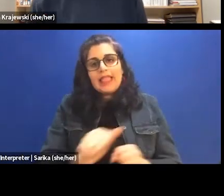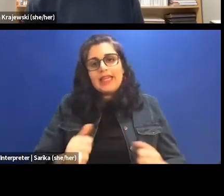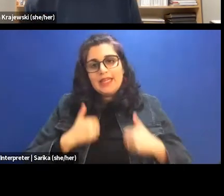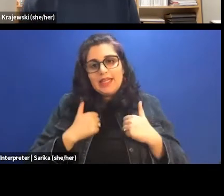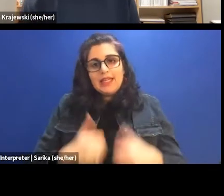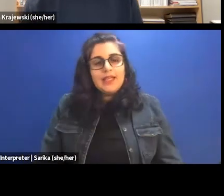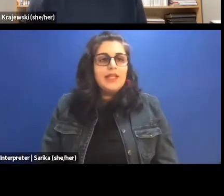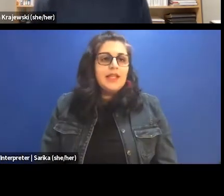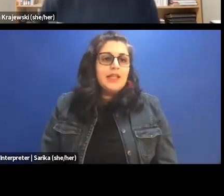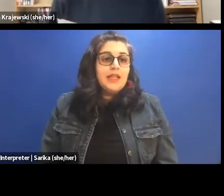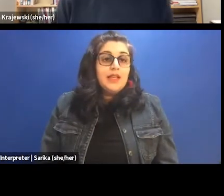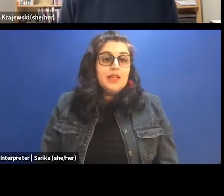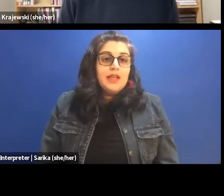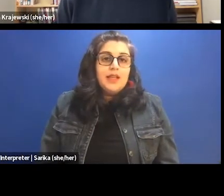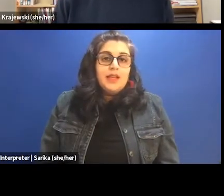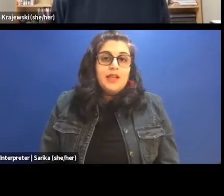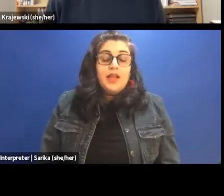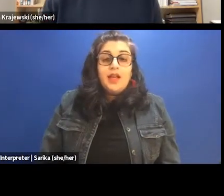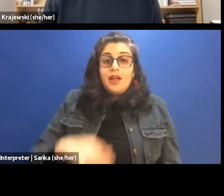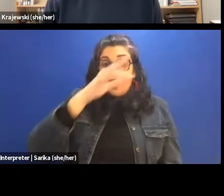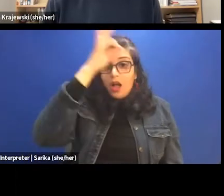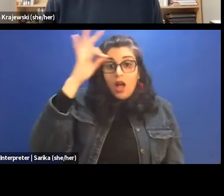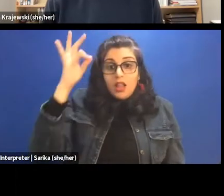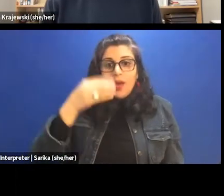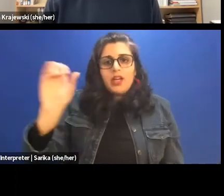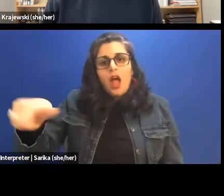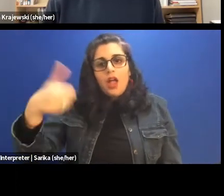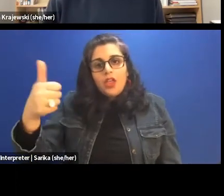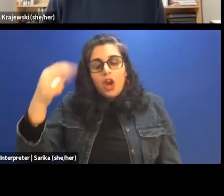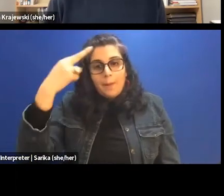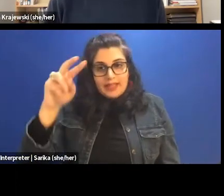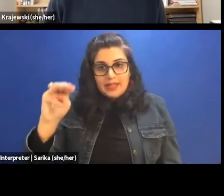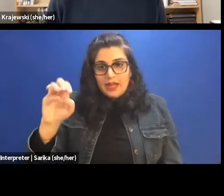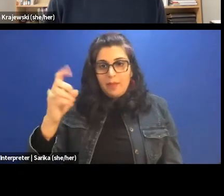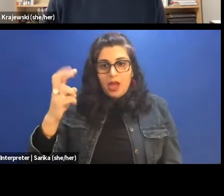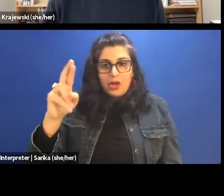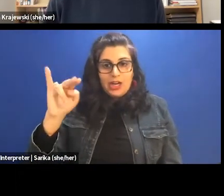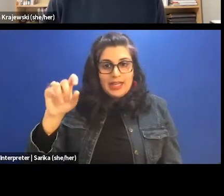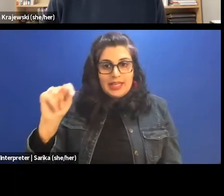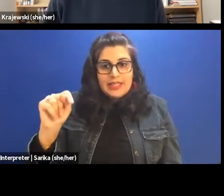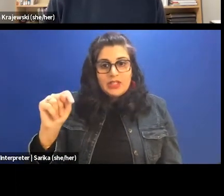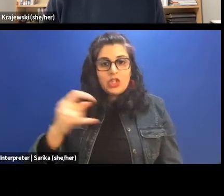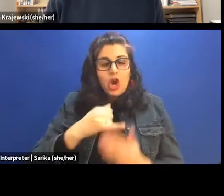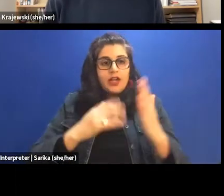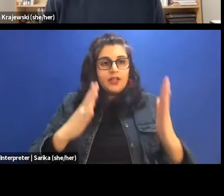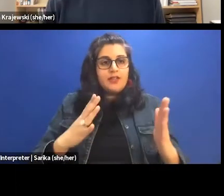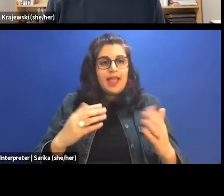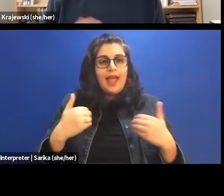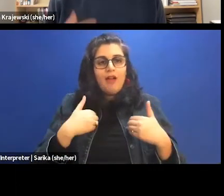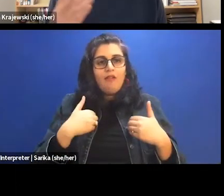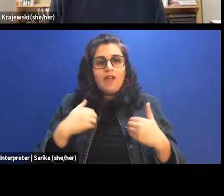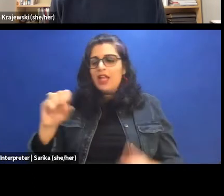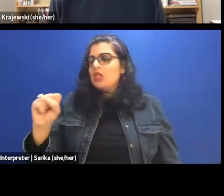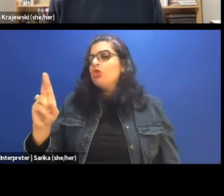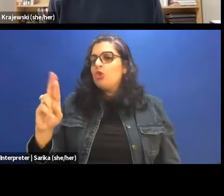The work of Kahlo and other Mexican modernist artists does hold a surrealist sensibility. Many